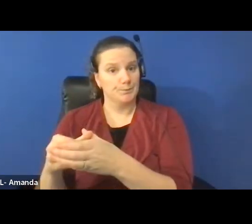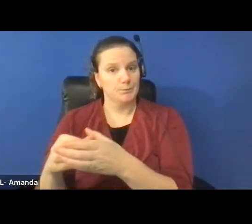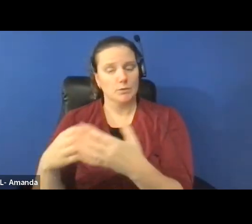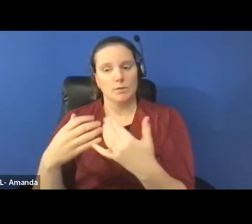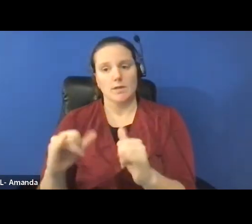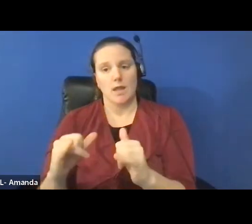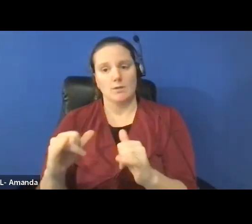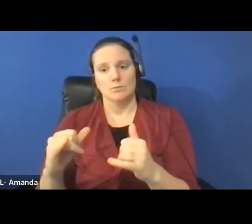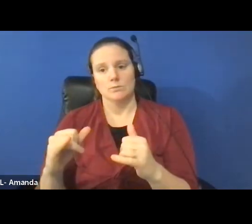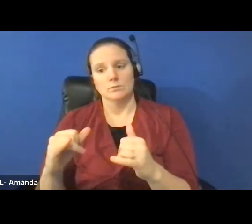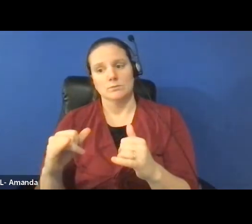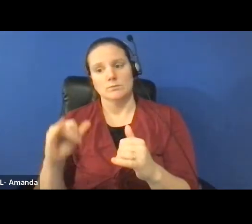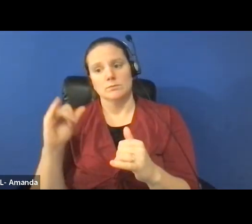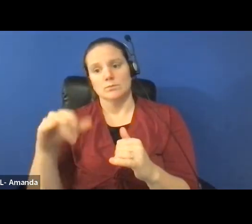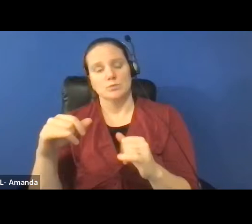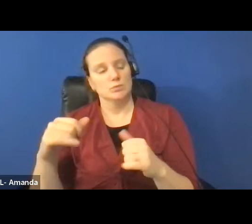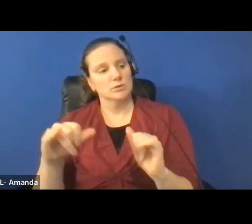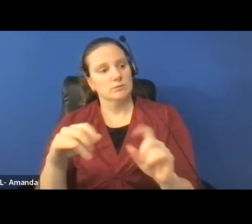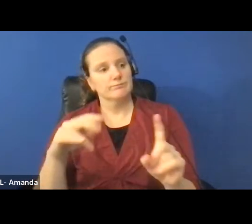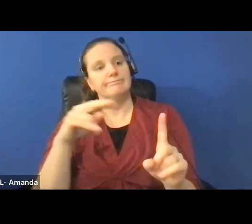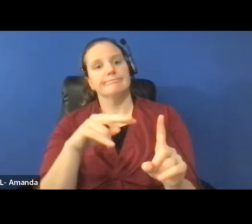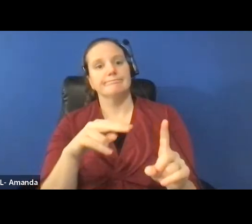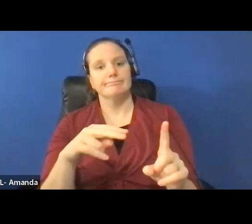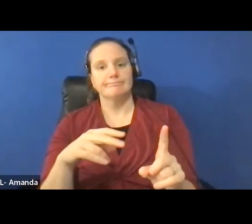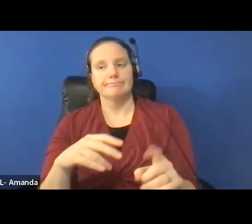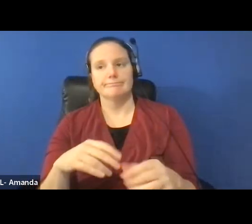churning towards with